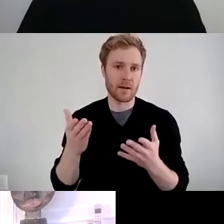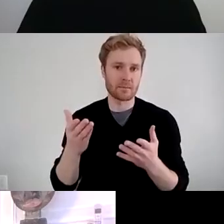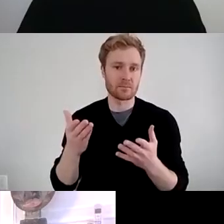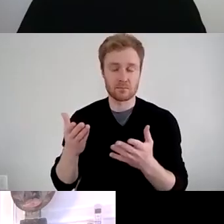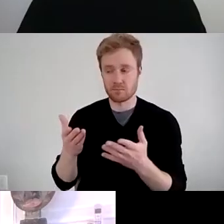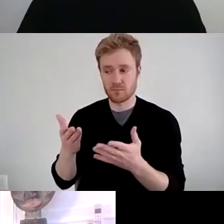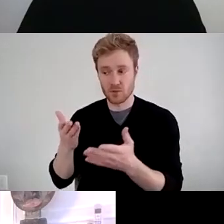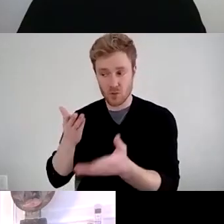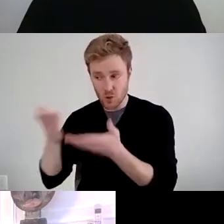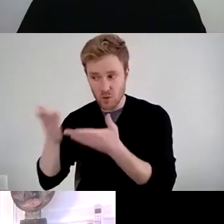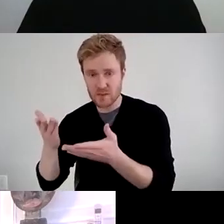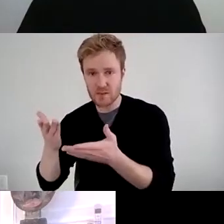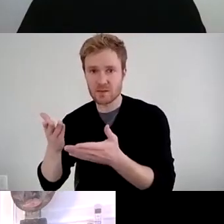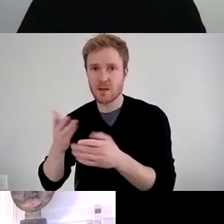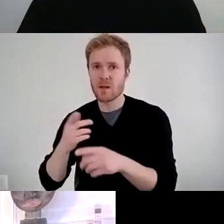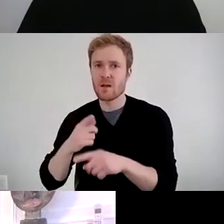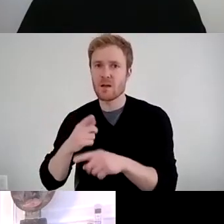Pittsburgh. But I think